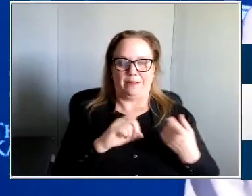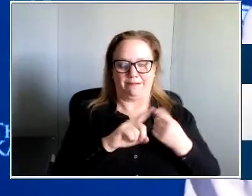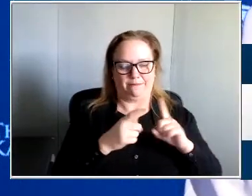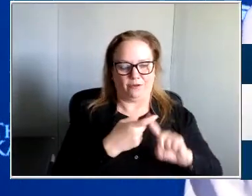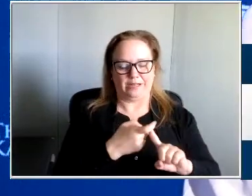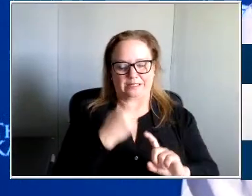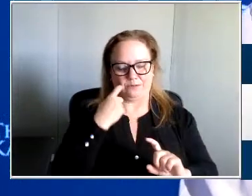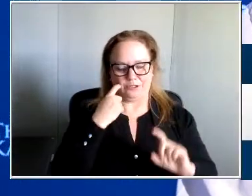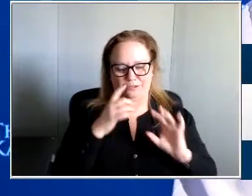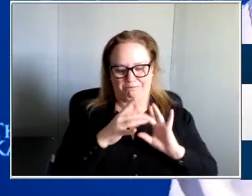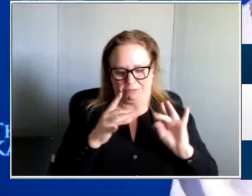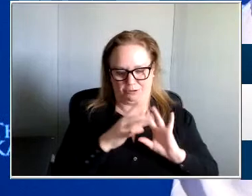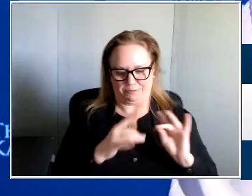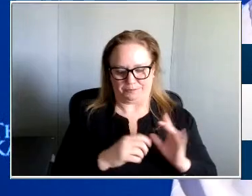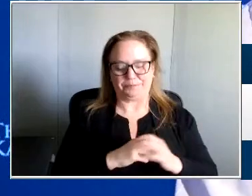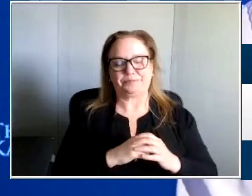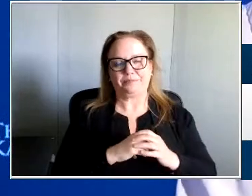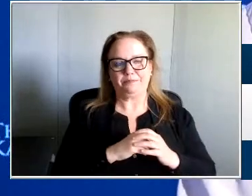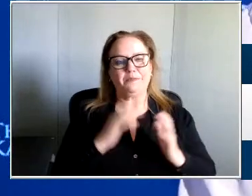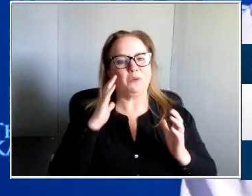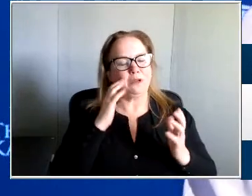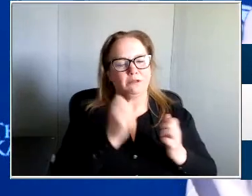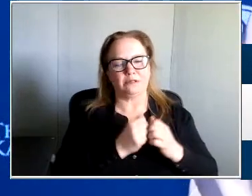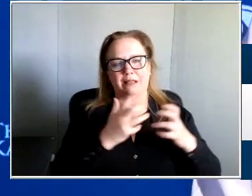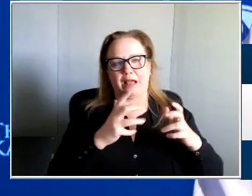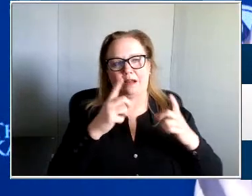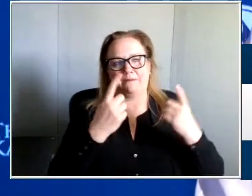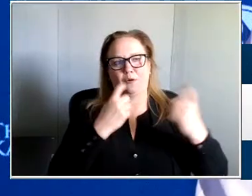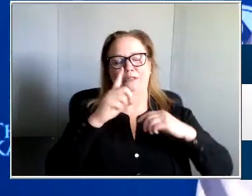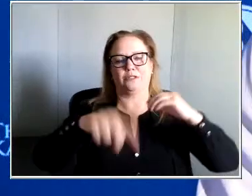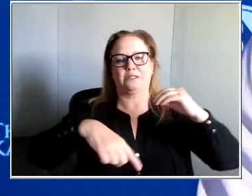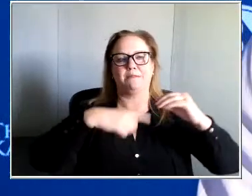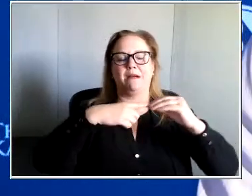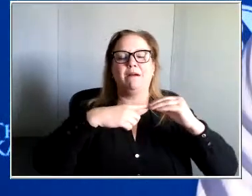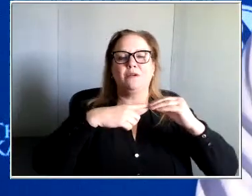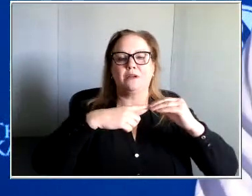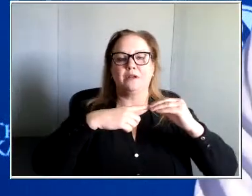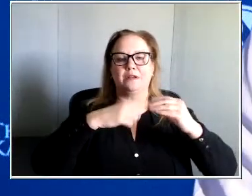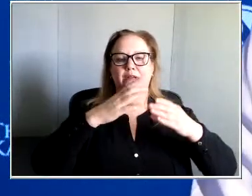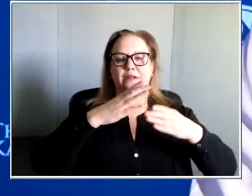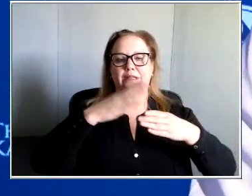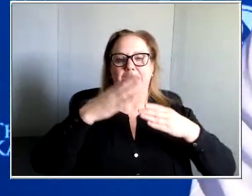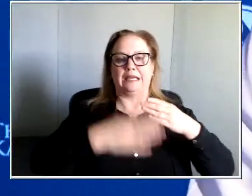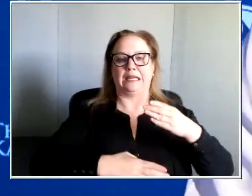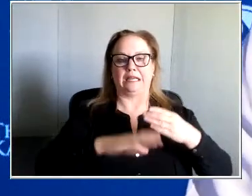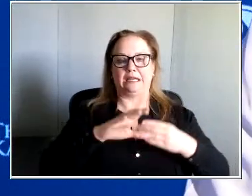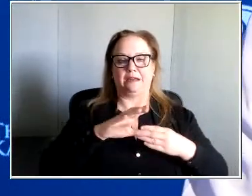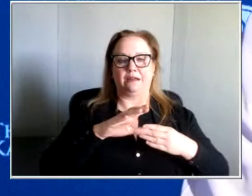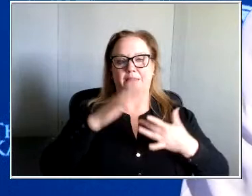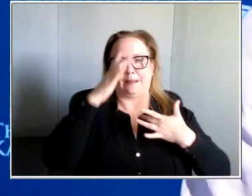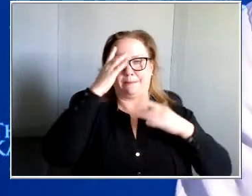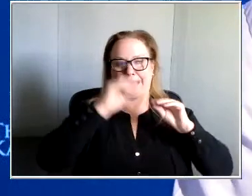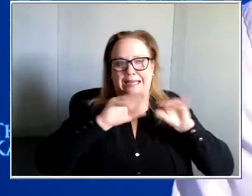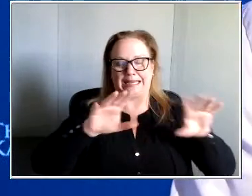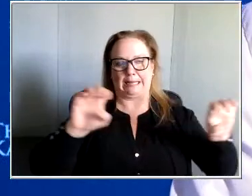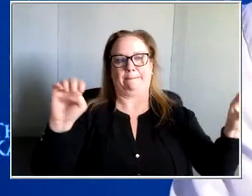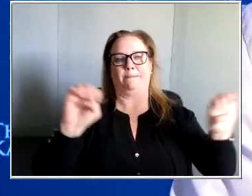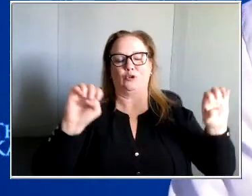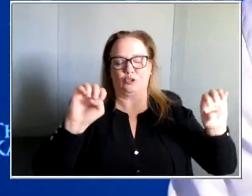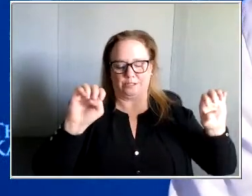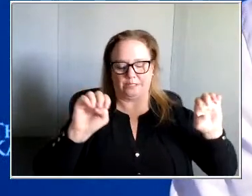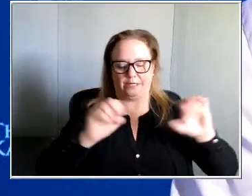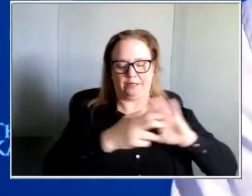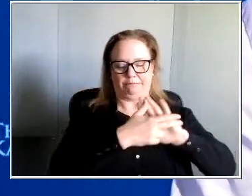heard. And we know there's a lot of questions about the ending of the pandemic emergency per